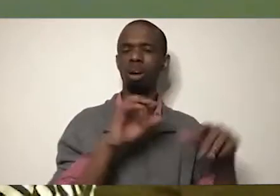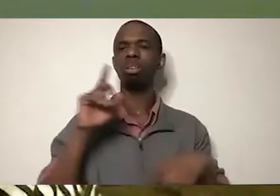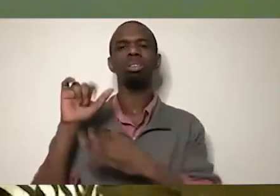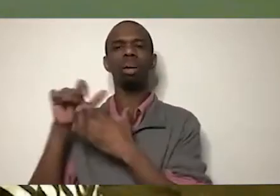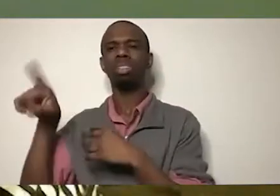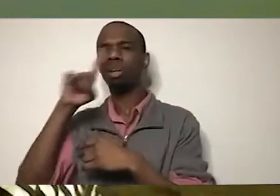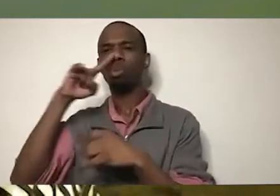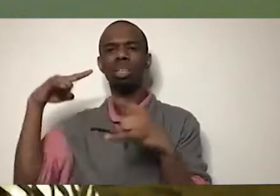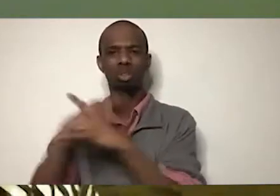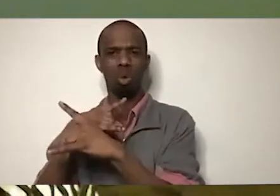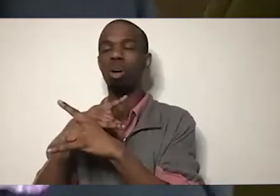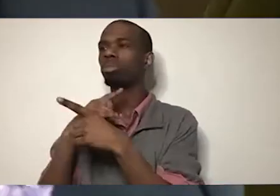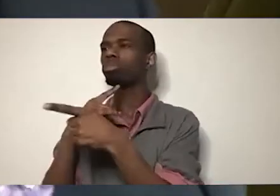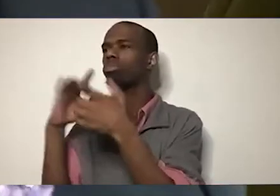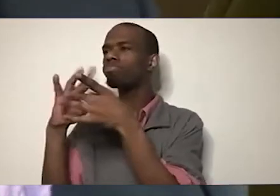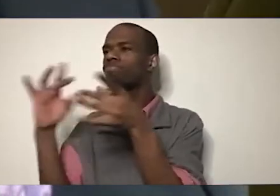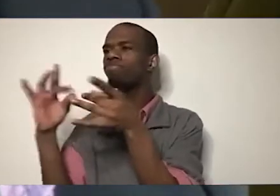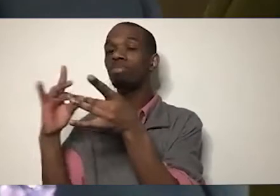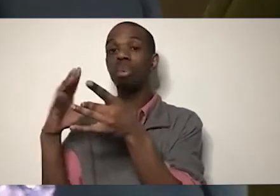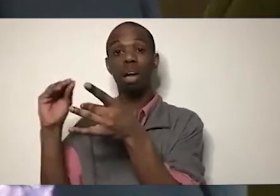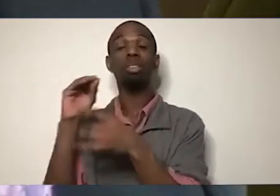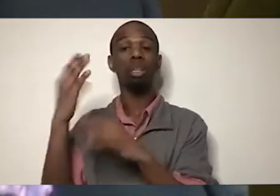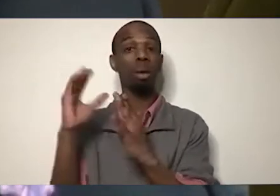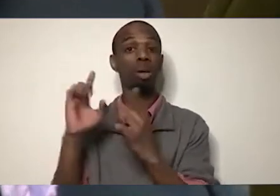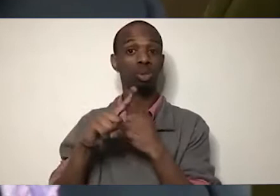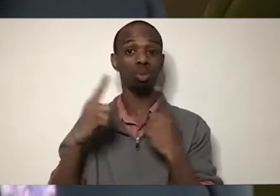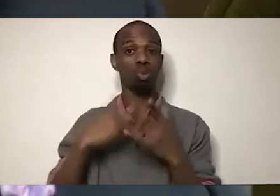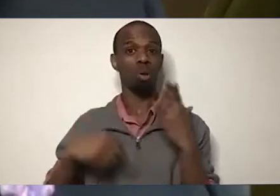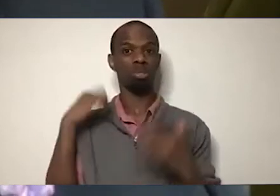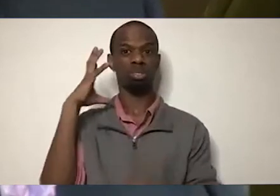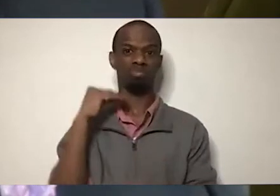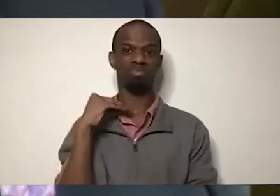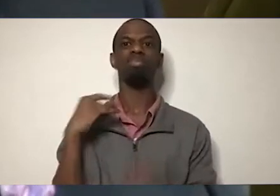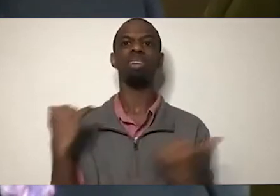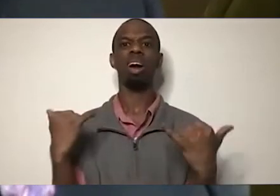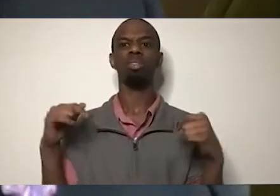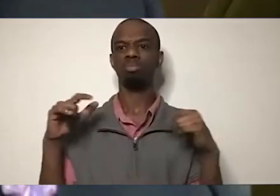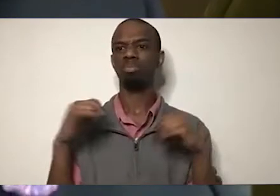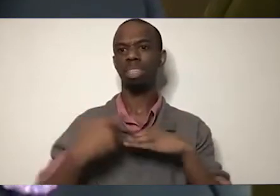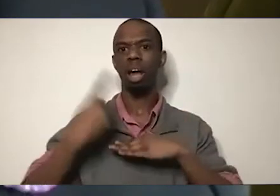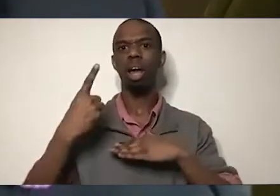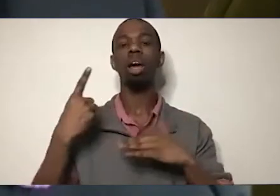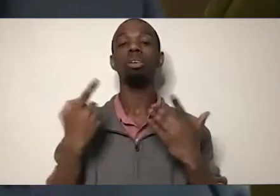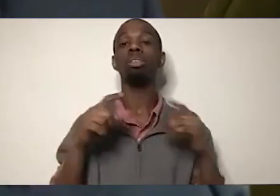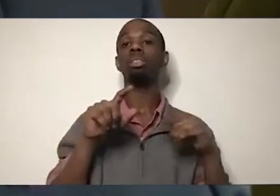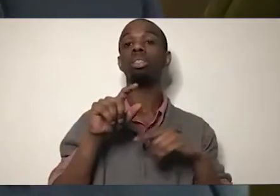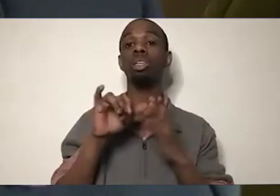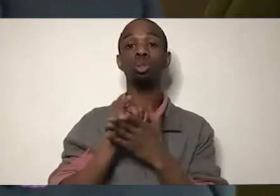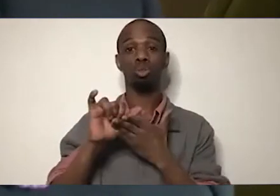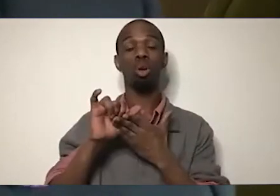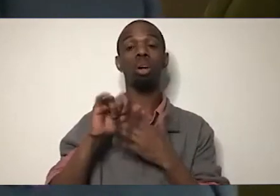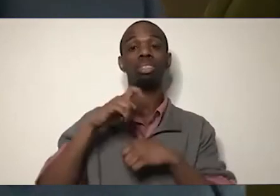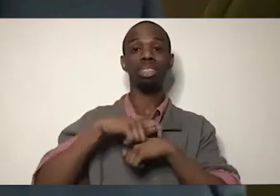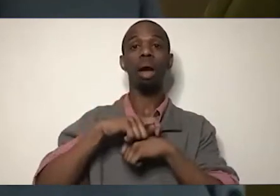seeking to evade the fact that we're talking about a racial issue. And the data, I can't stress it